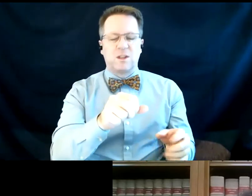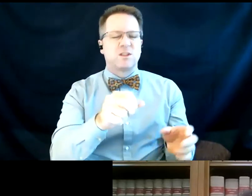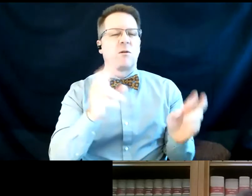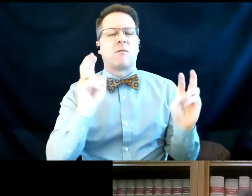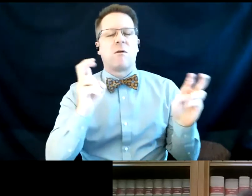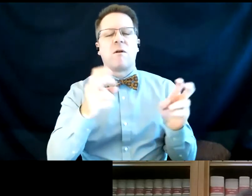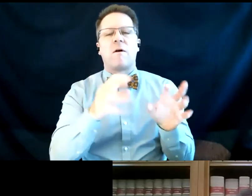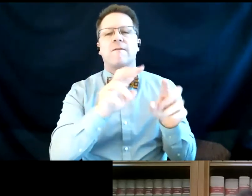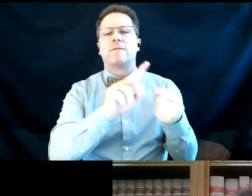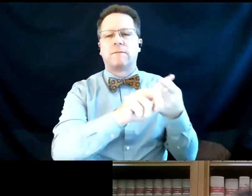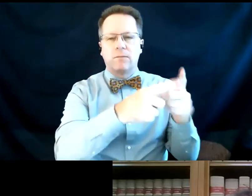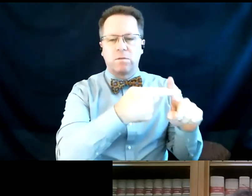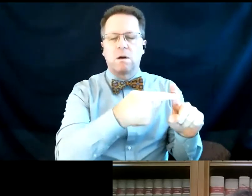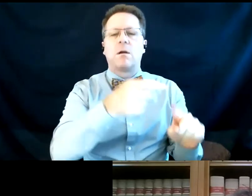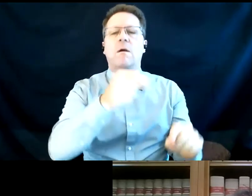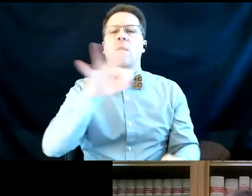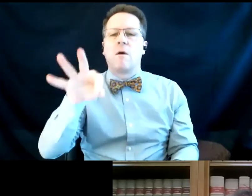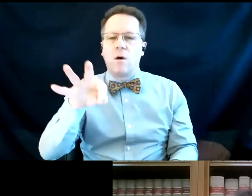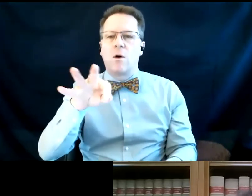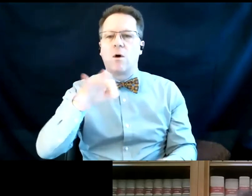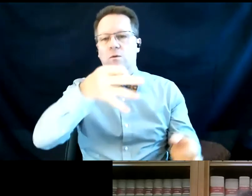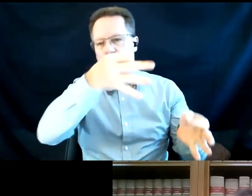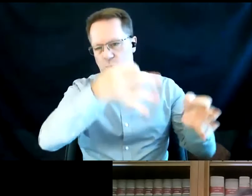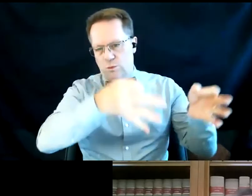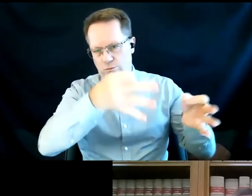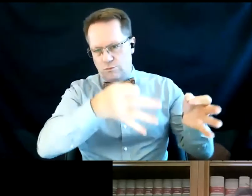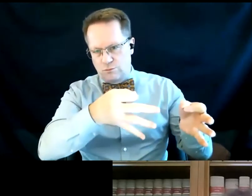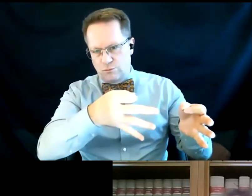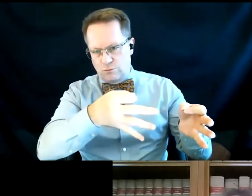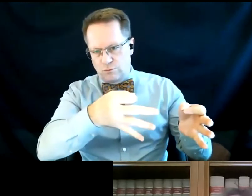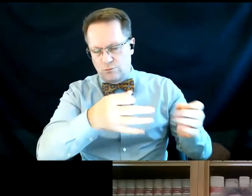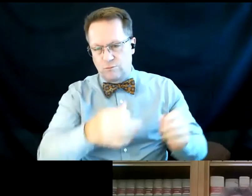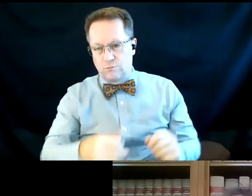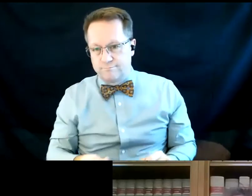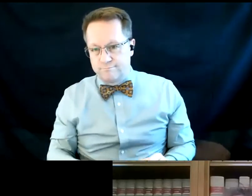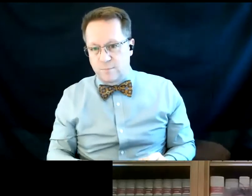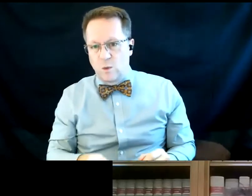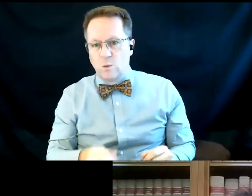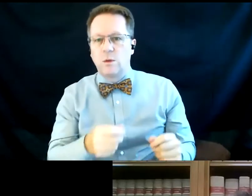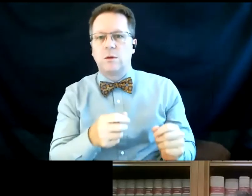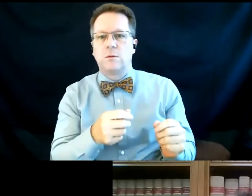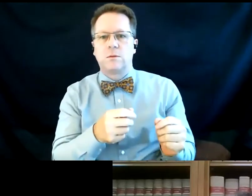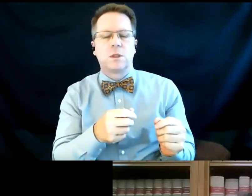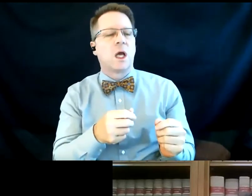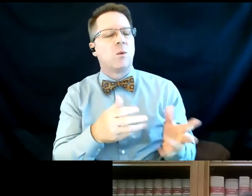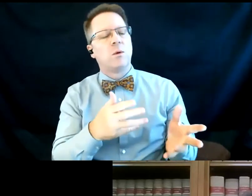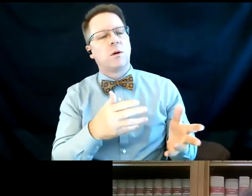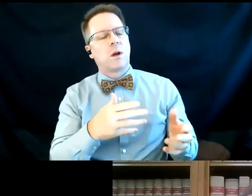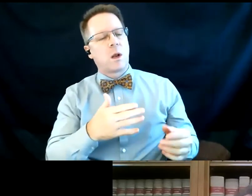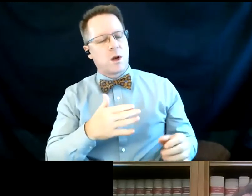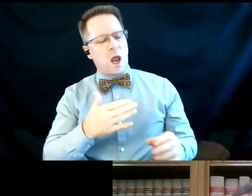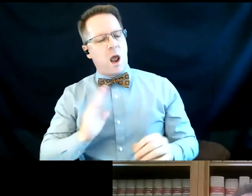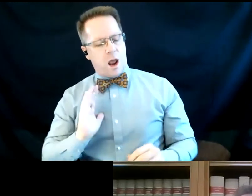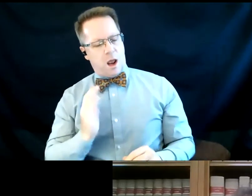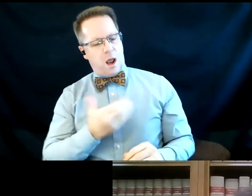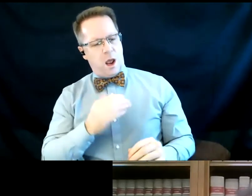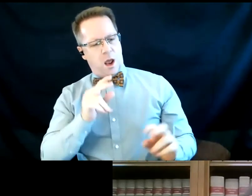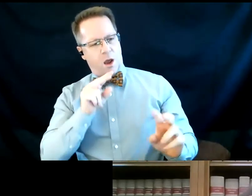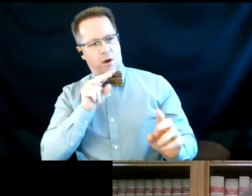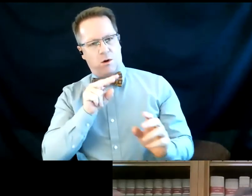where we're not the direct litigator of the case, but we're submitting our views. That's how Ruth Bader